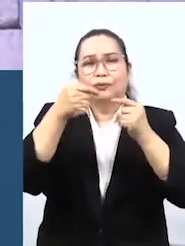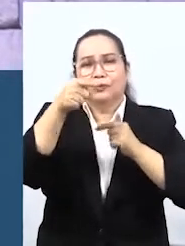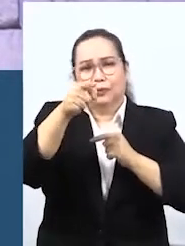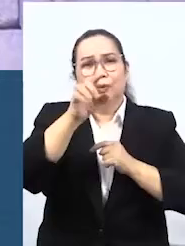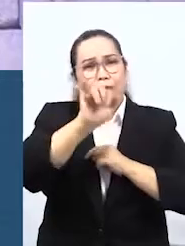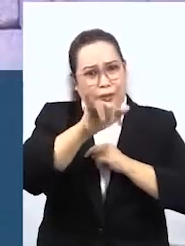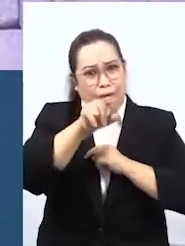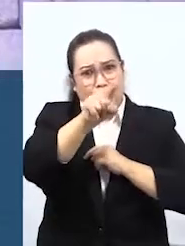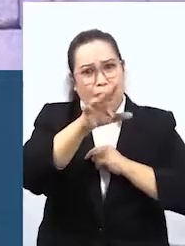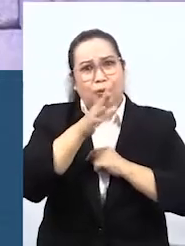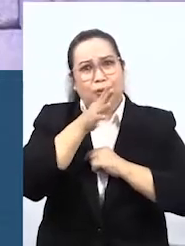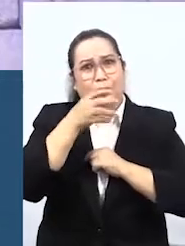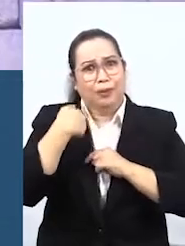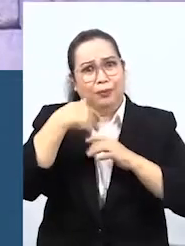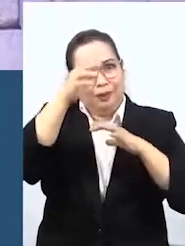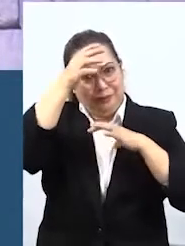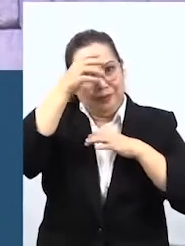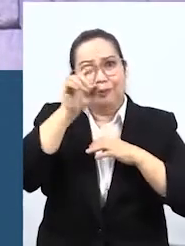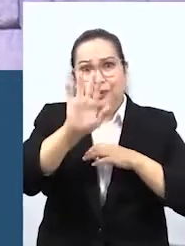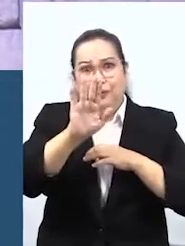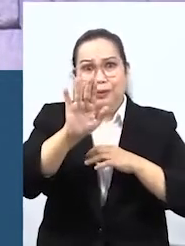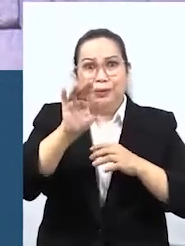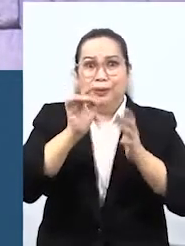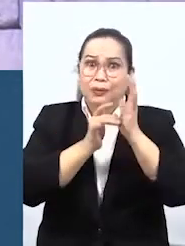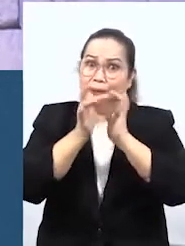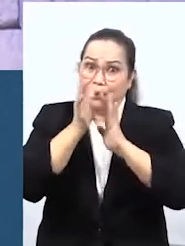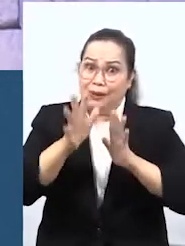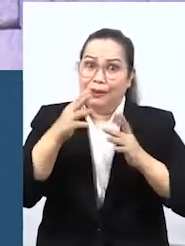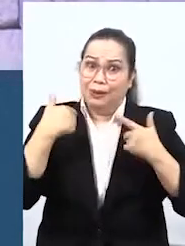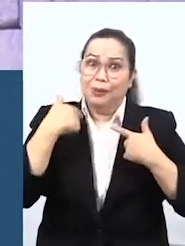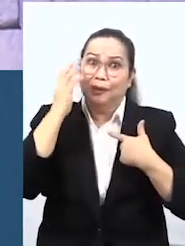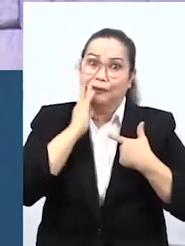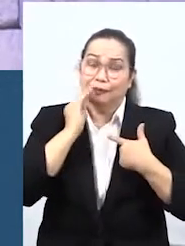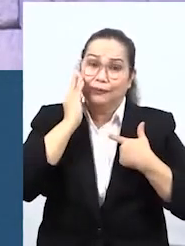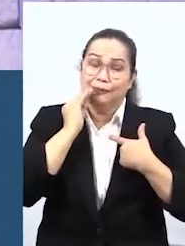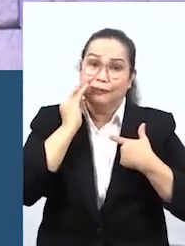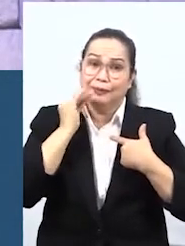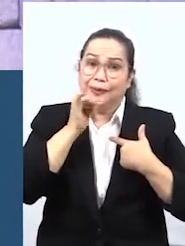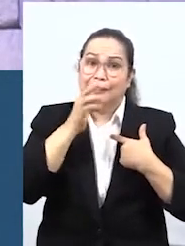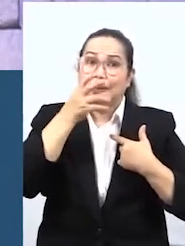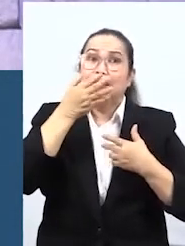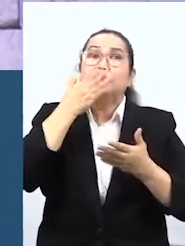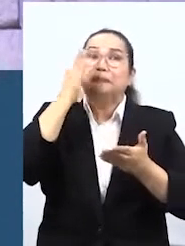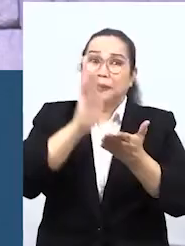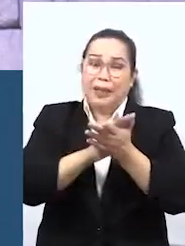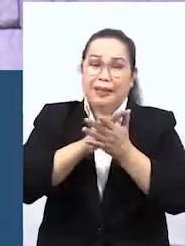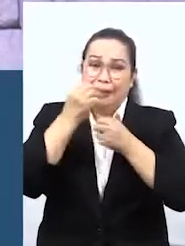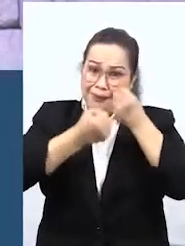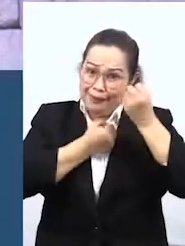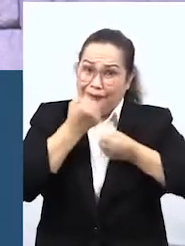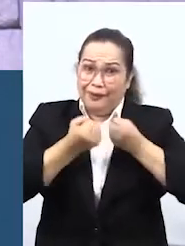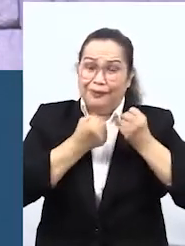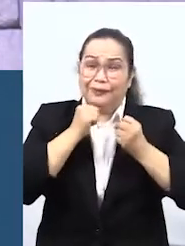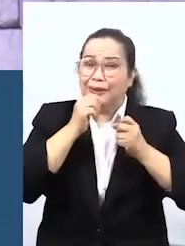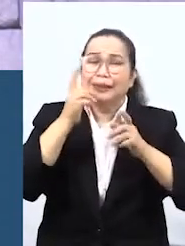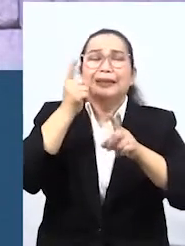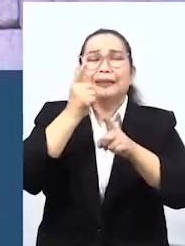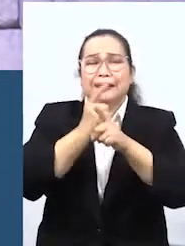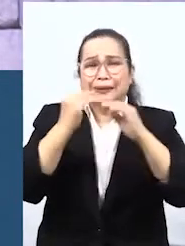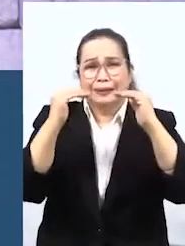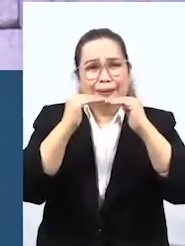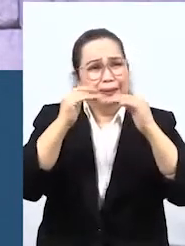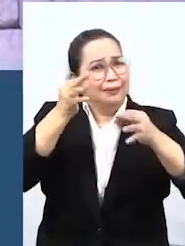of course your Mom will have Cancer of course believers will go through this inj of